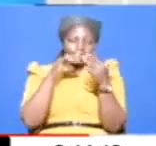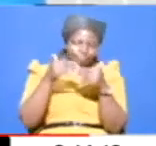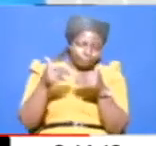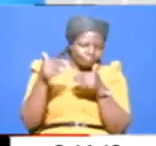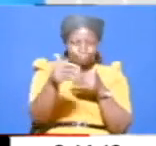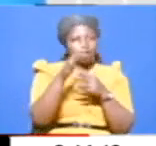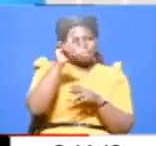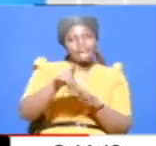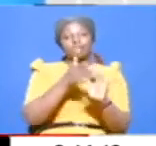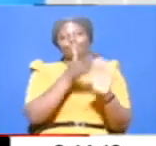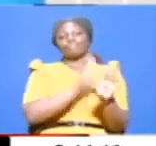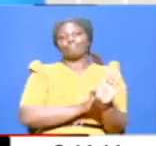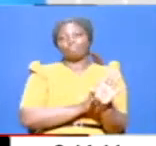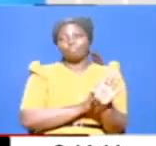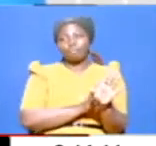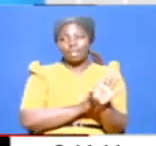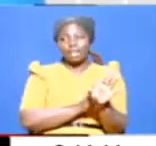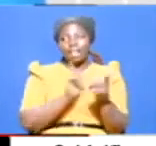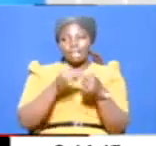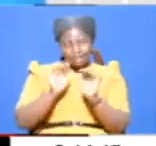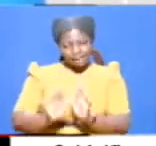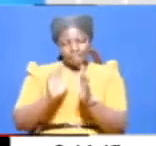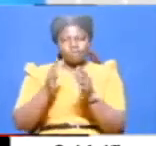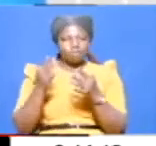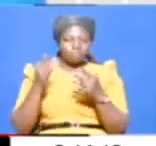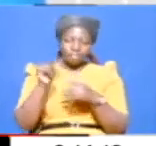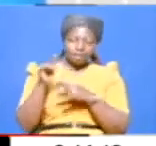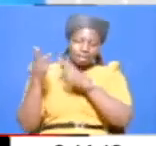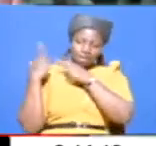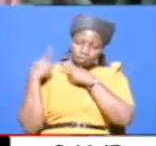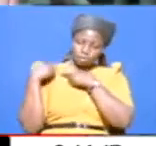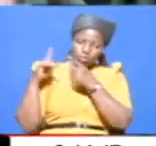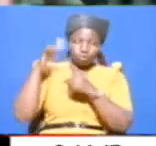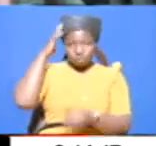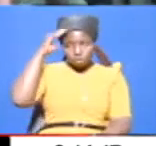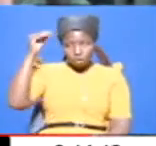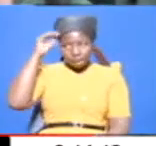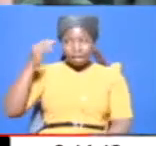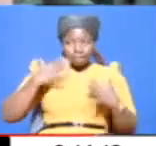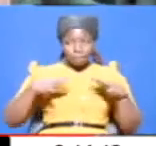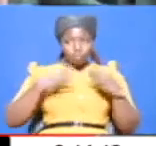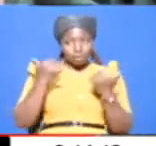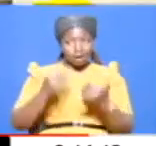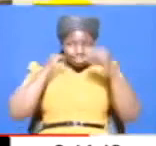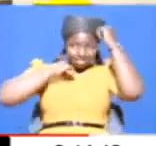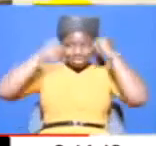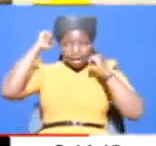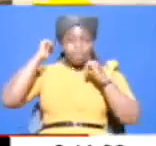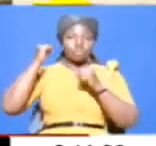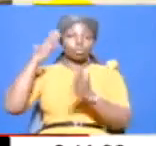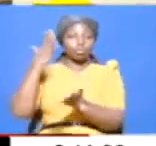to exit and leave those responsibility to Somali people. The troops make a stop at a